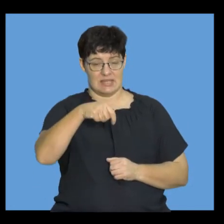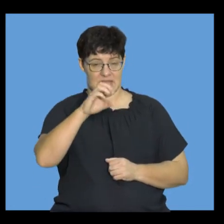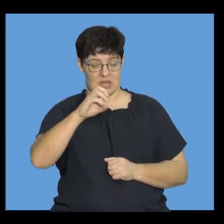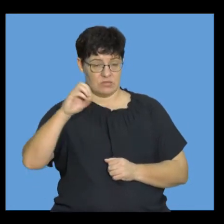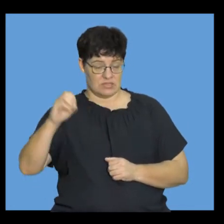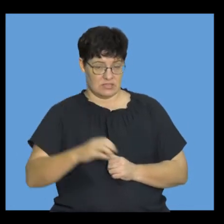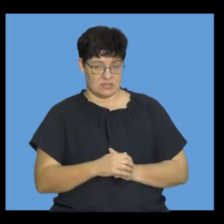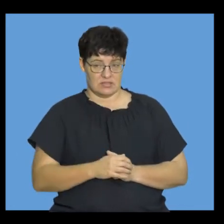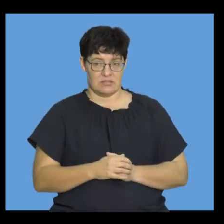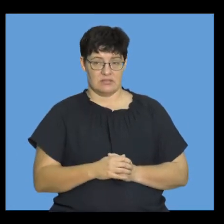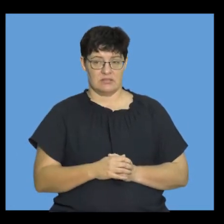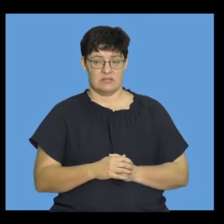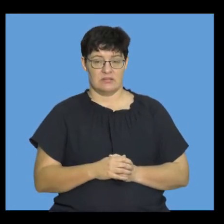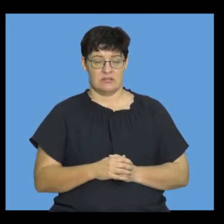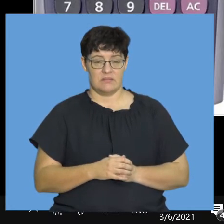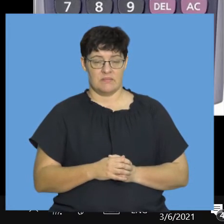calculation so we can see.